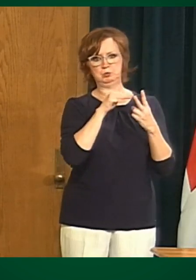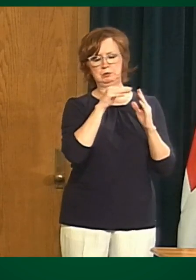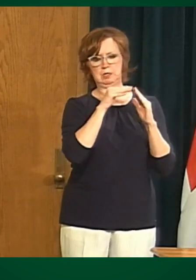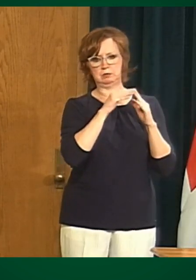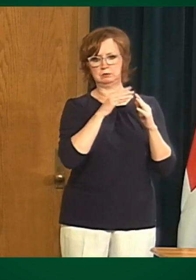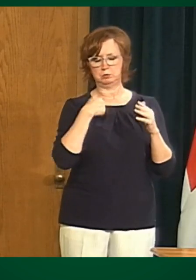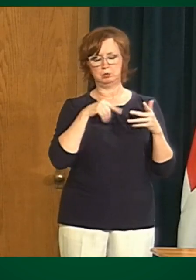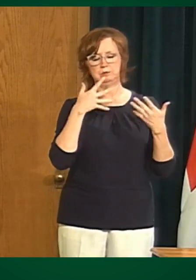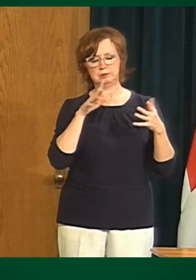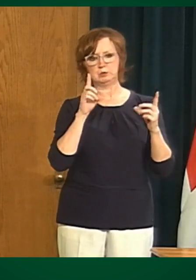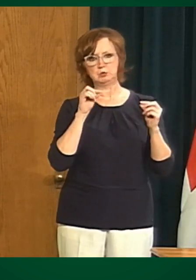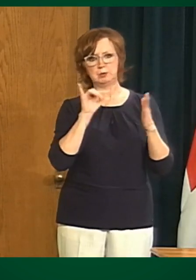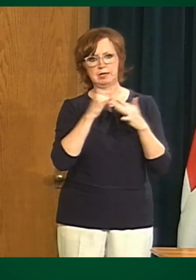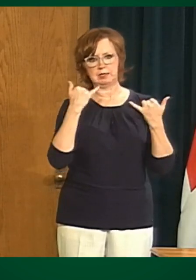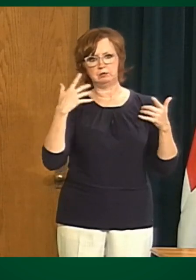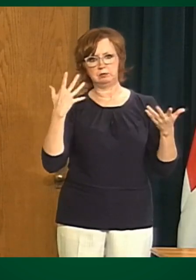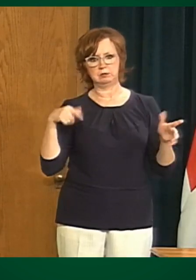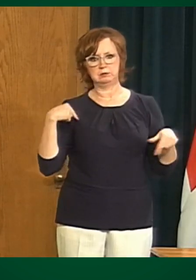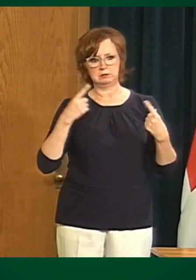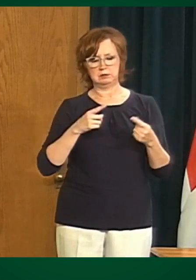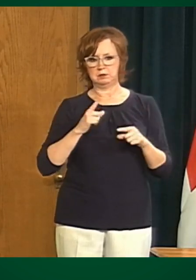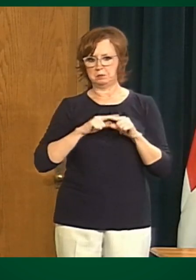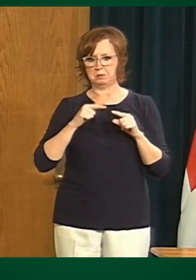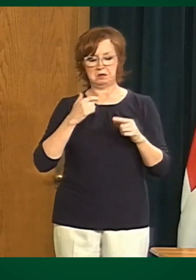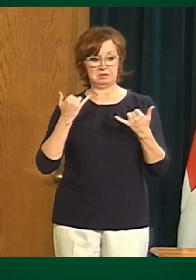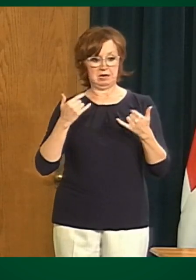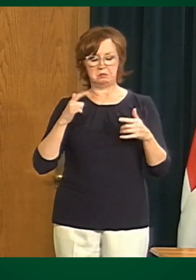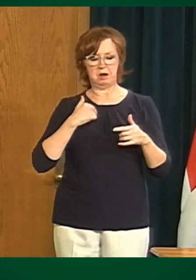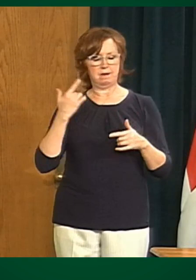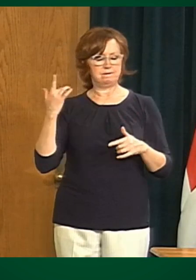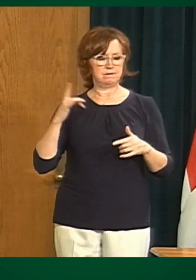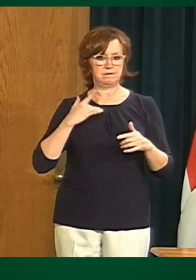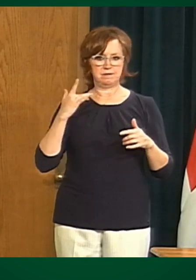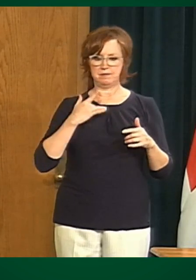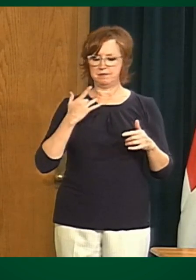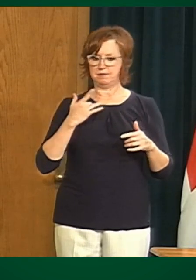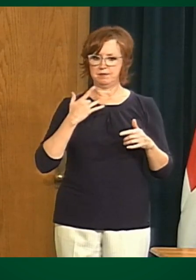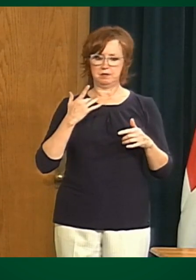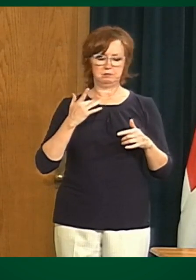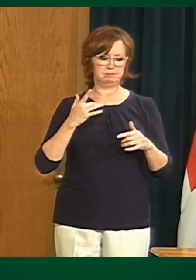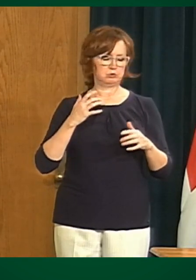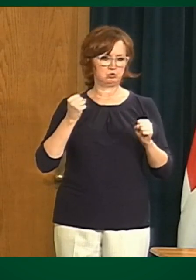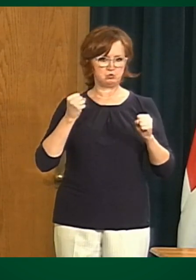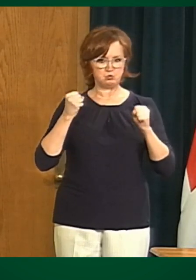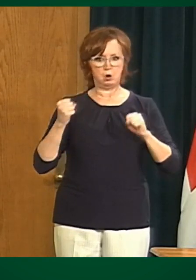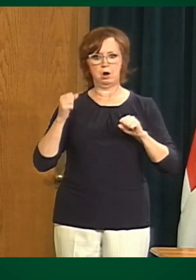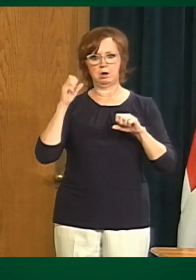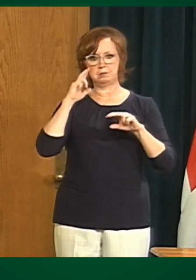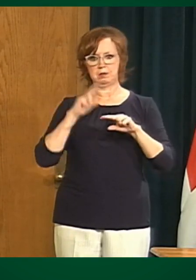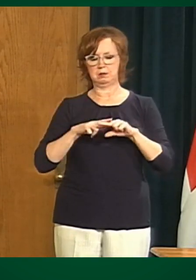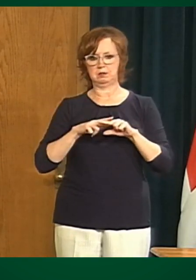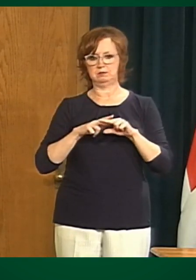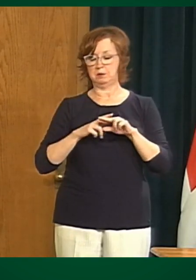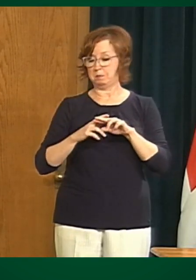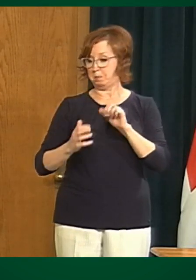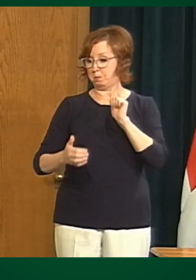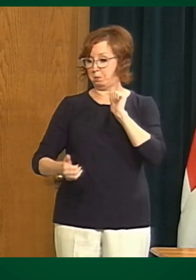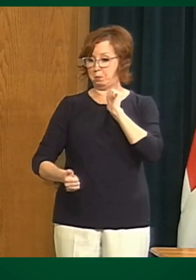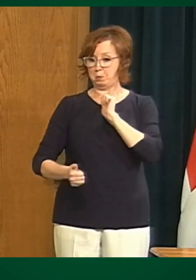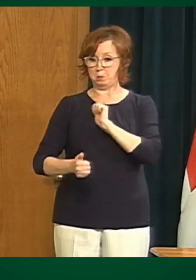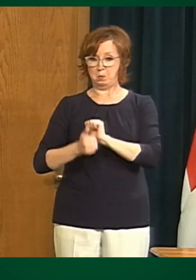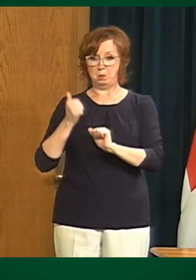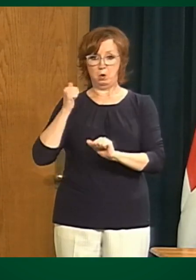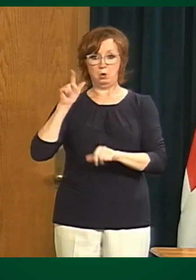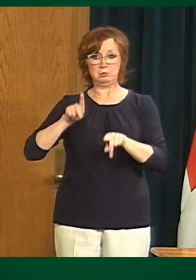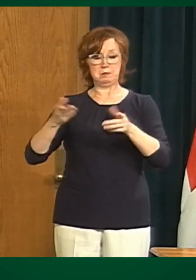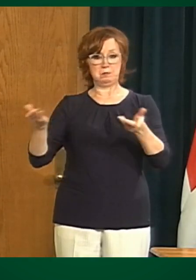outbreaks as they arise. But by far and away, and it's my belief that the vast majority of the people of this province are